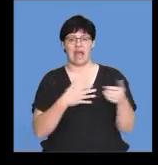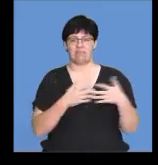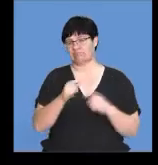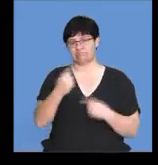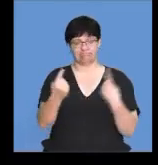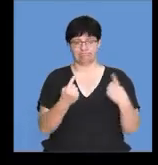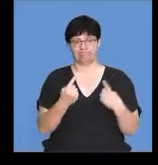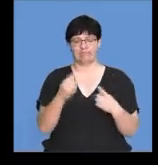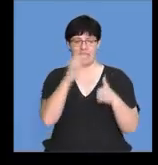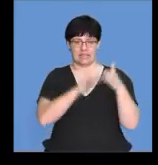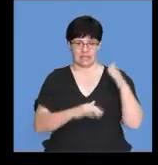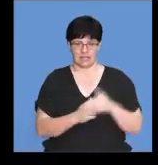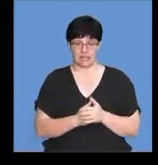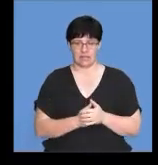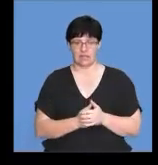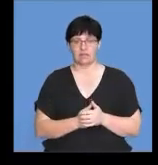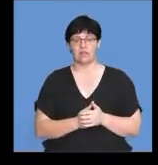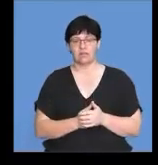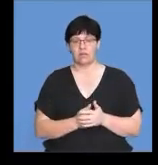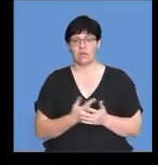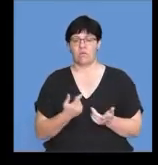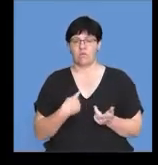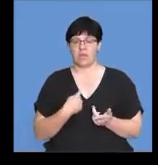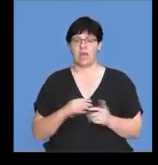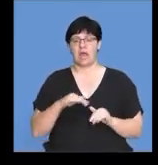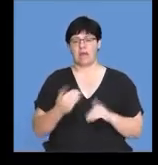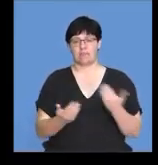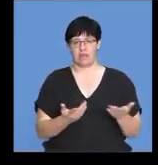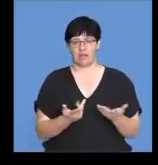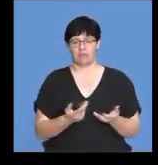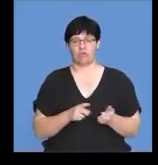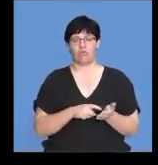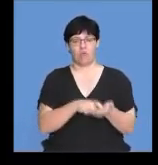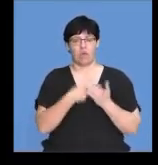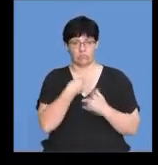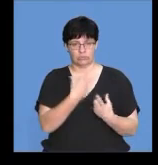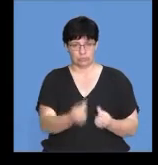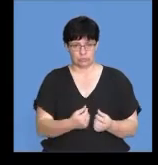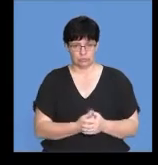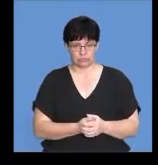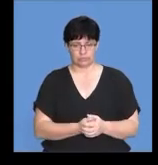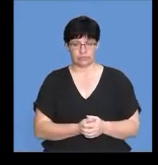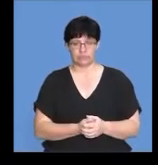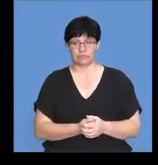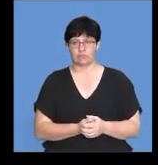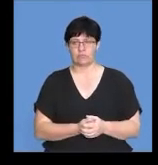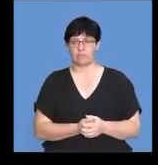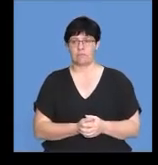So I'm going to read through the question and then unpack what the question requires that we do. So